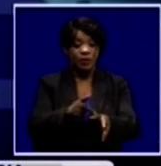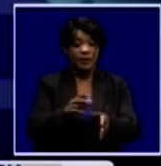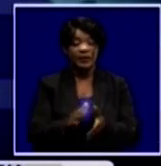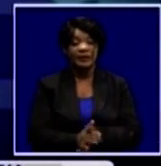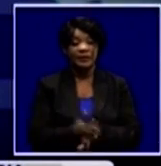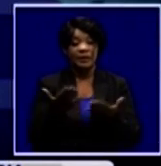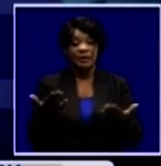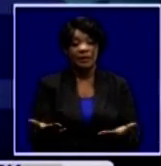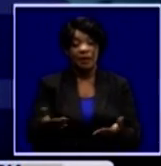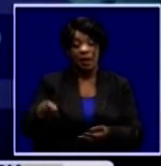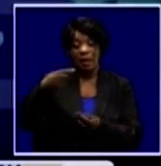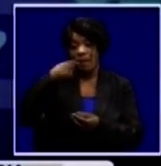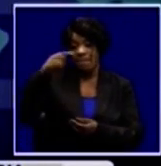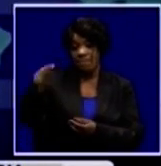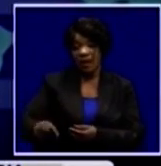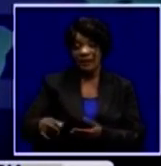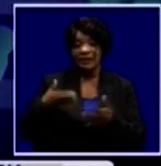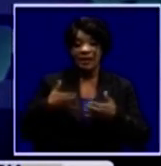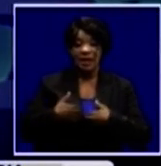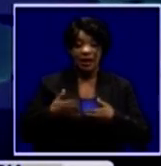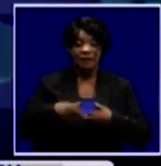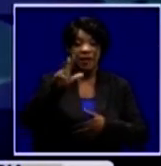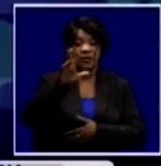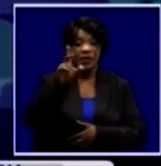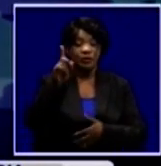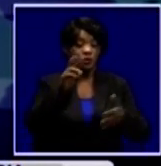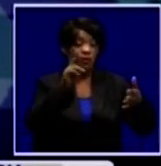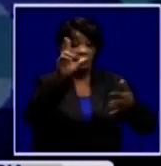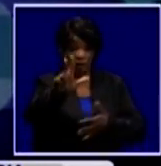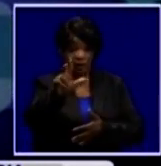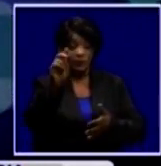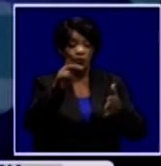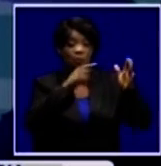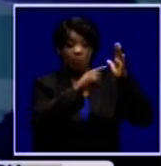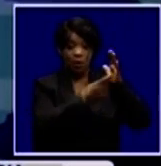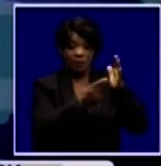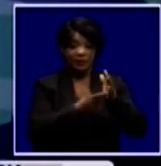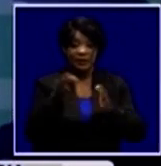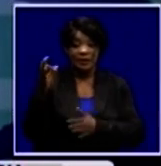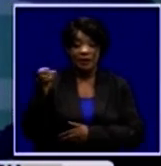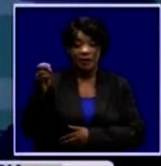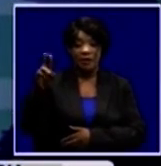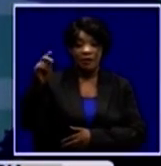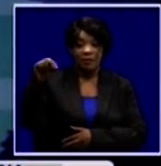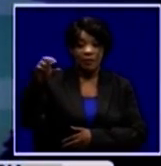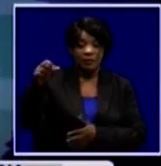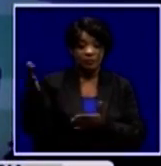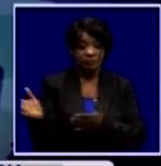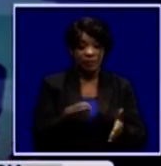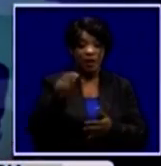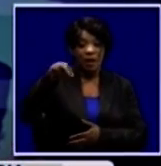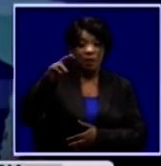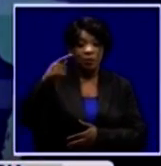Team Forensic amass 132 points overall. Team Forensic, comprising Rudolph